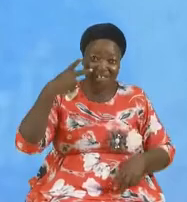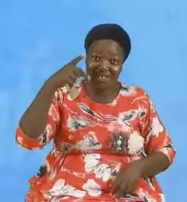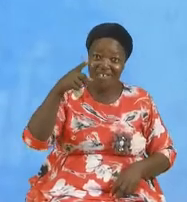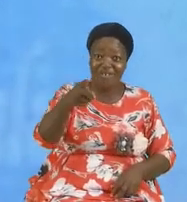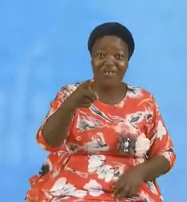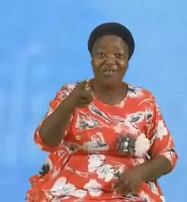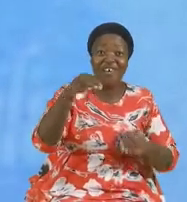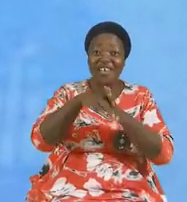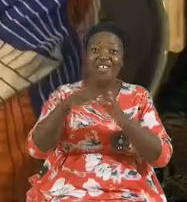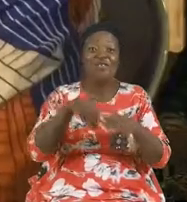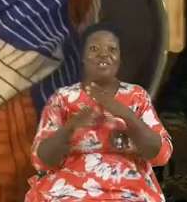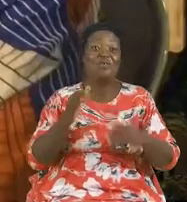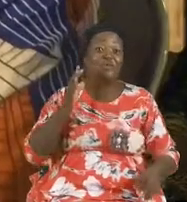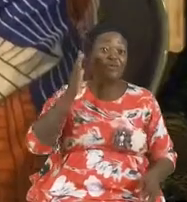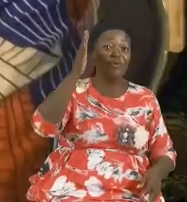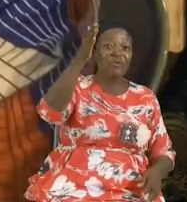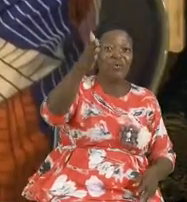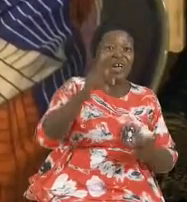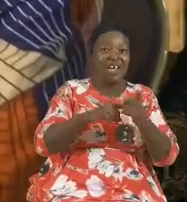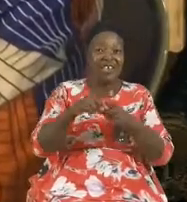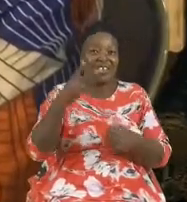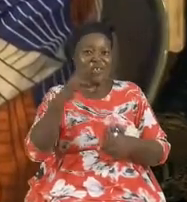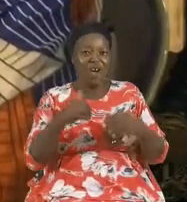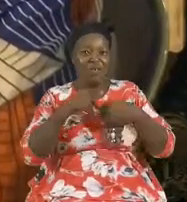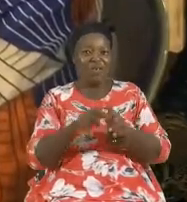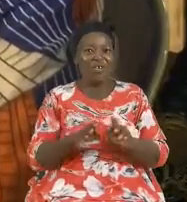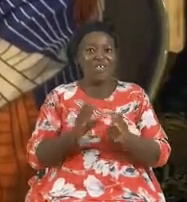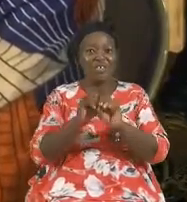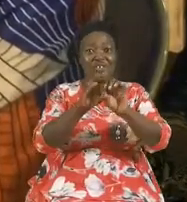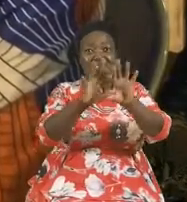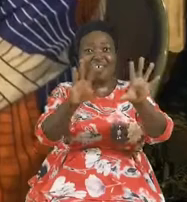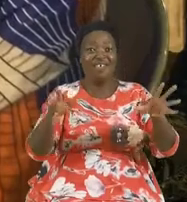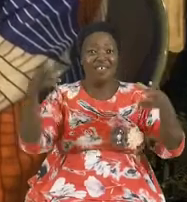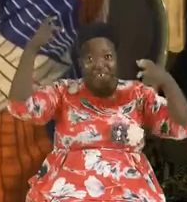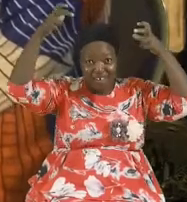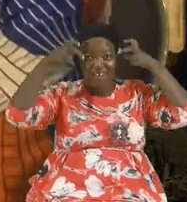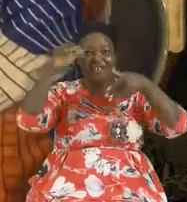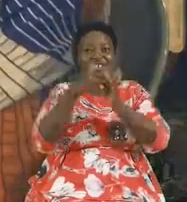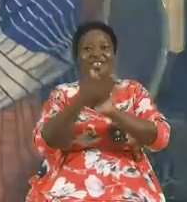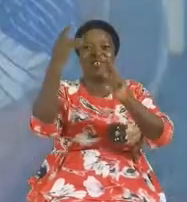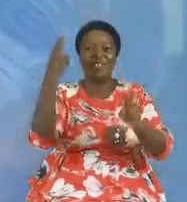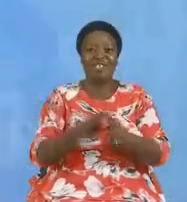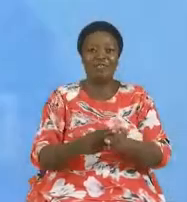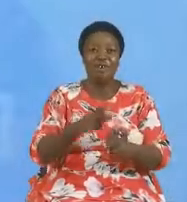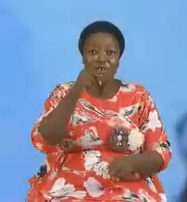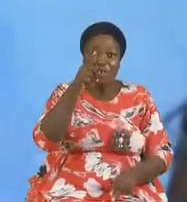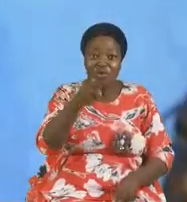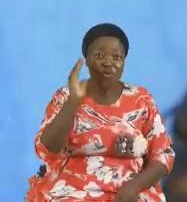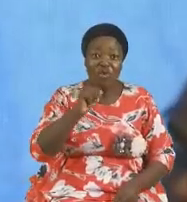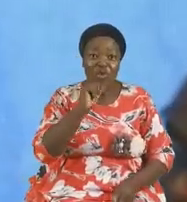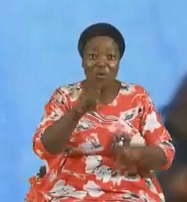are going to wear a crown. I see you into the future, and I see you having your shining crown